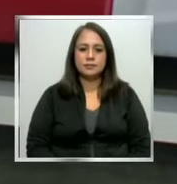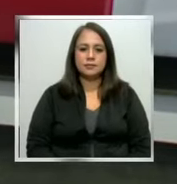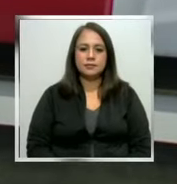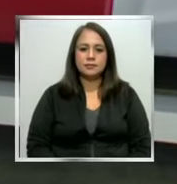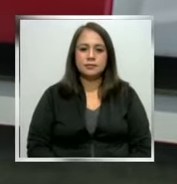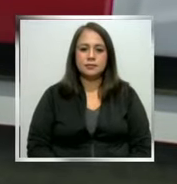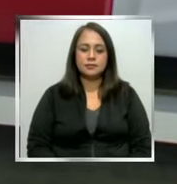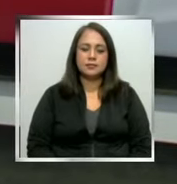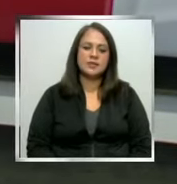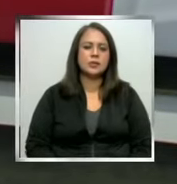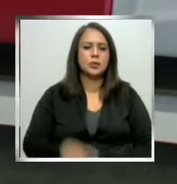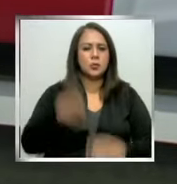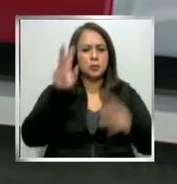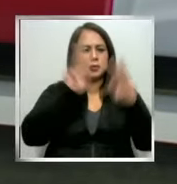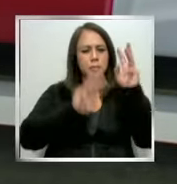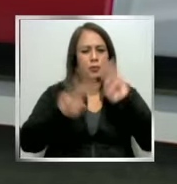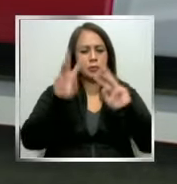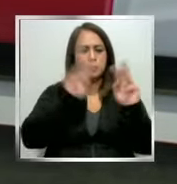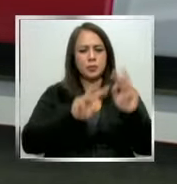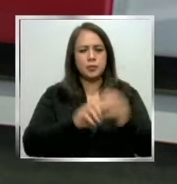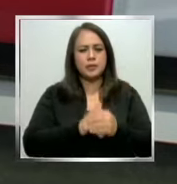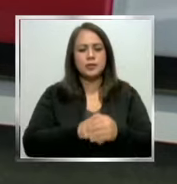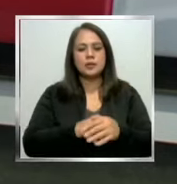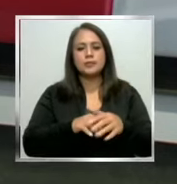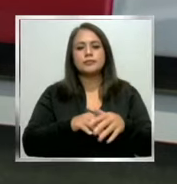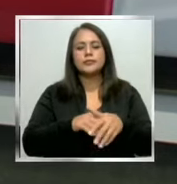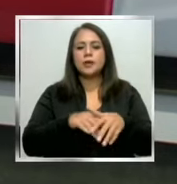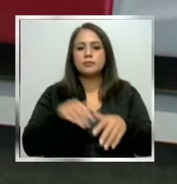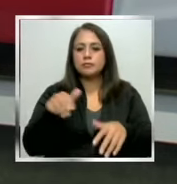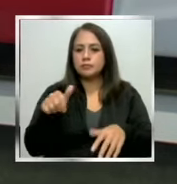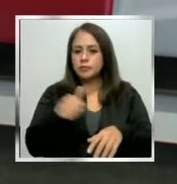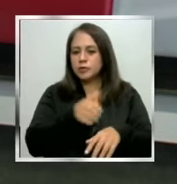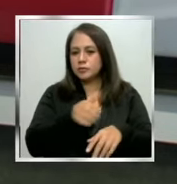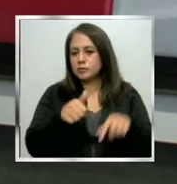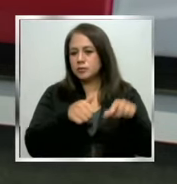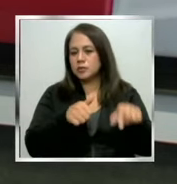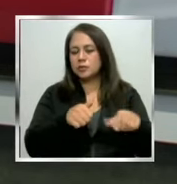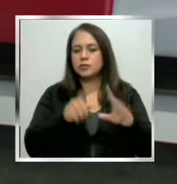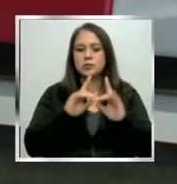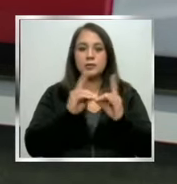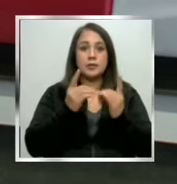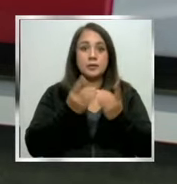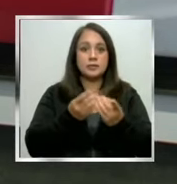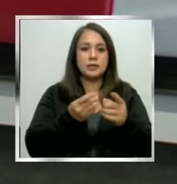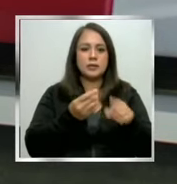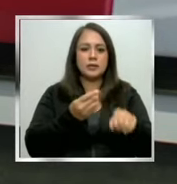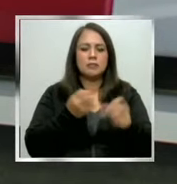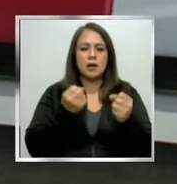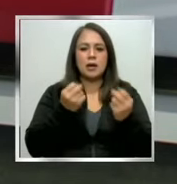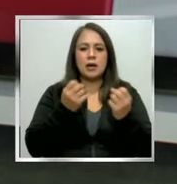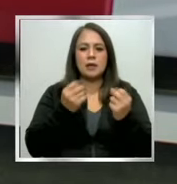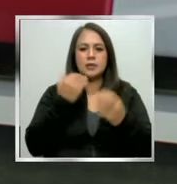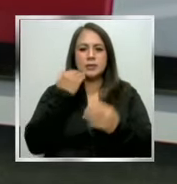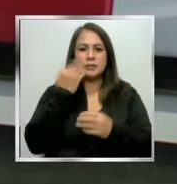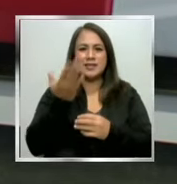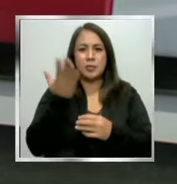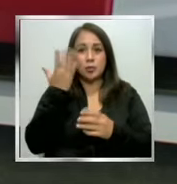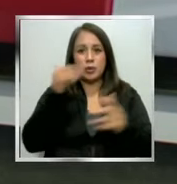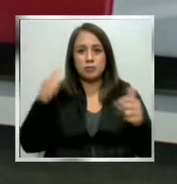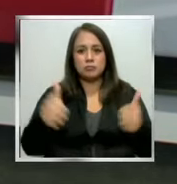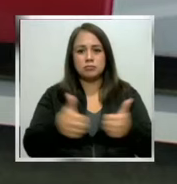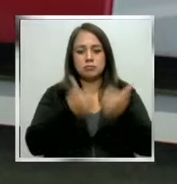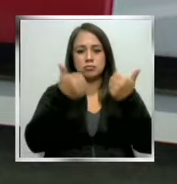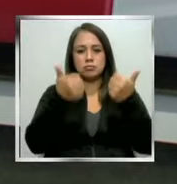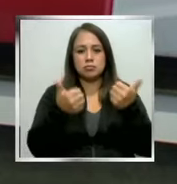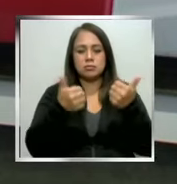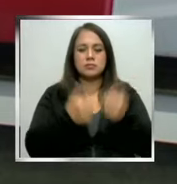Nababahala raw ang Transportation Department sa dumaraming bilang ng nasasawi sa mga aksidente sa kalsada.